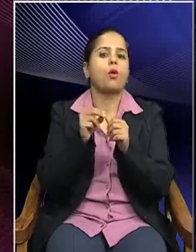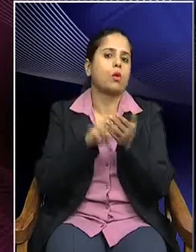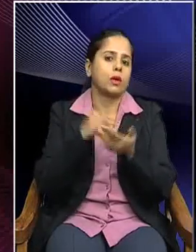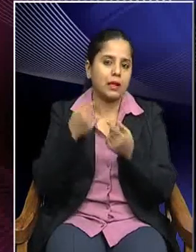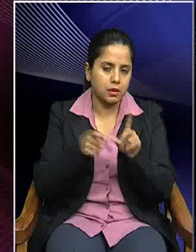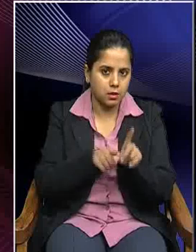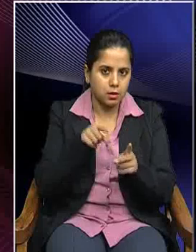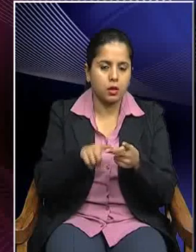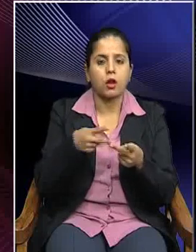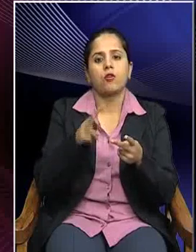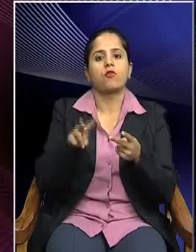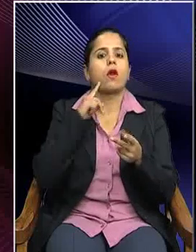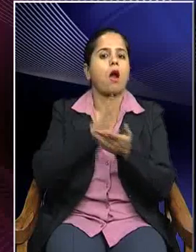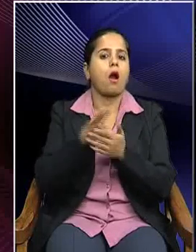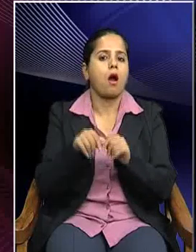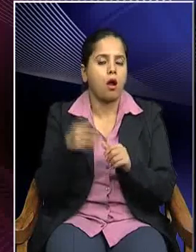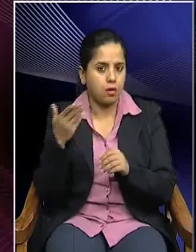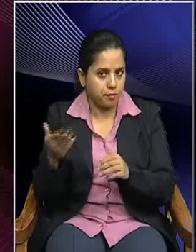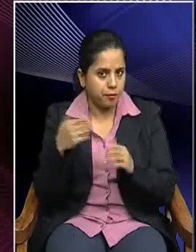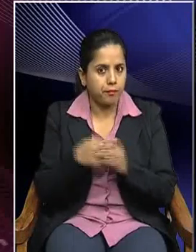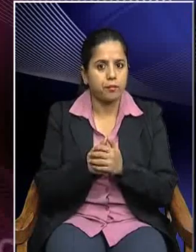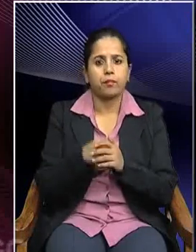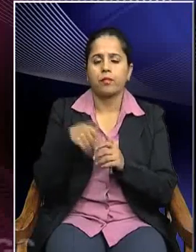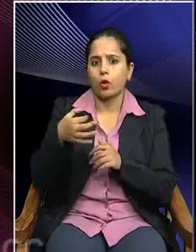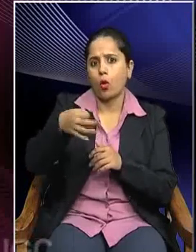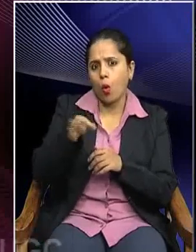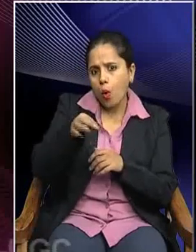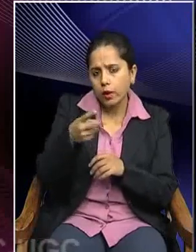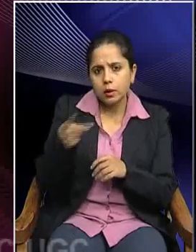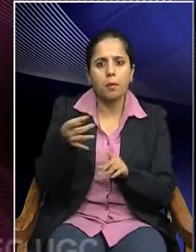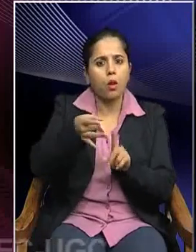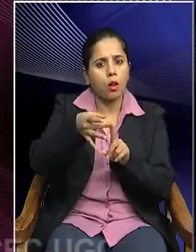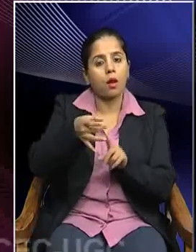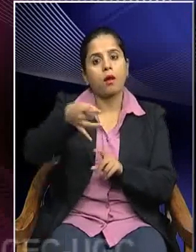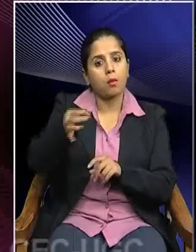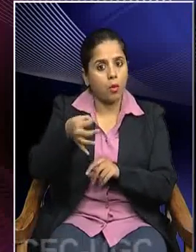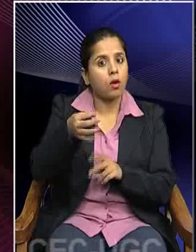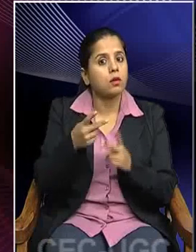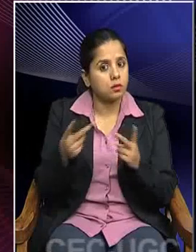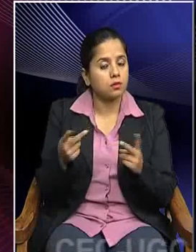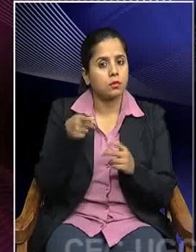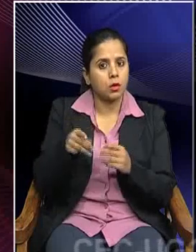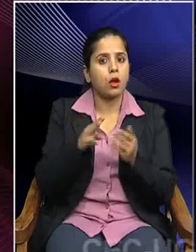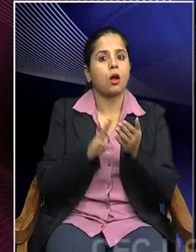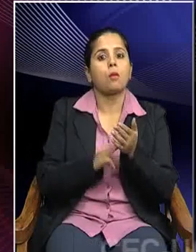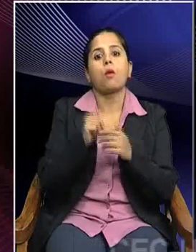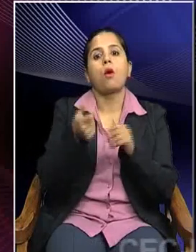chaityas, viharas, even coins, metallic coins in the post-Mauryan